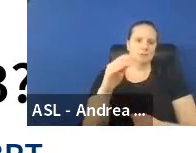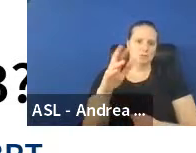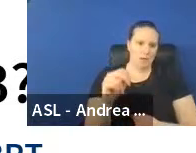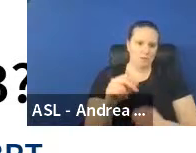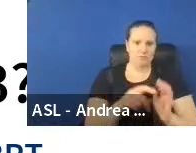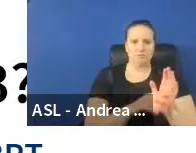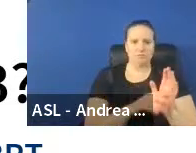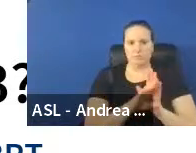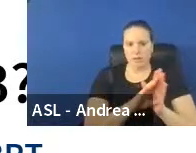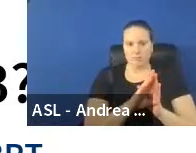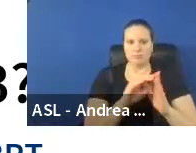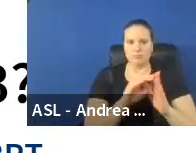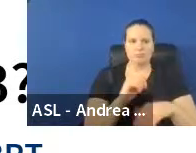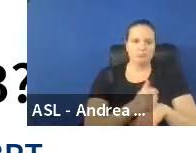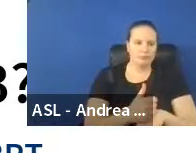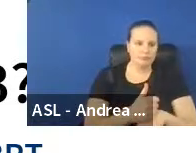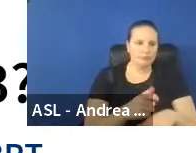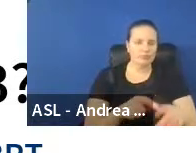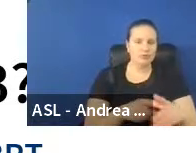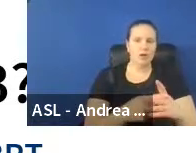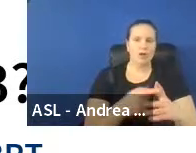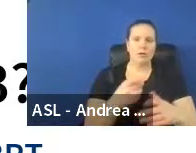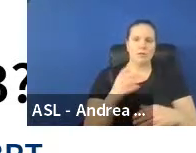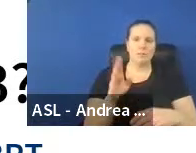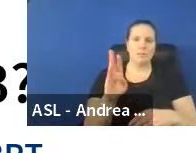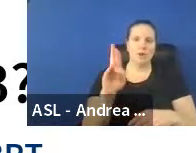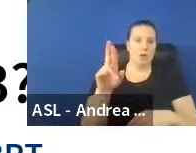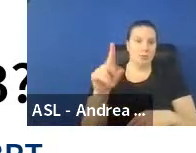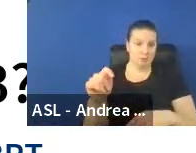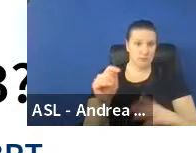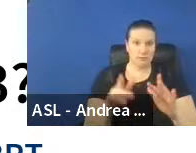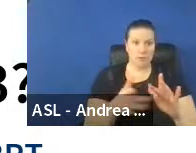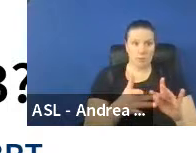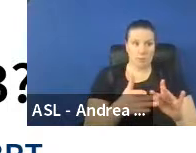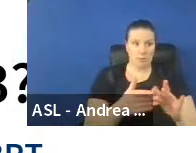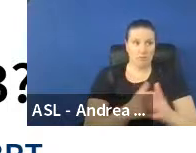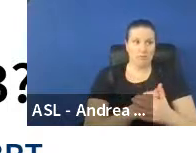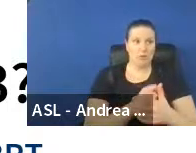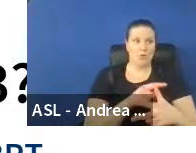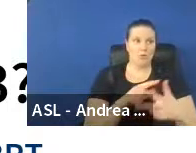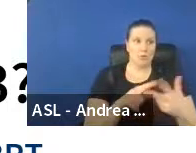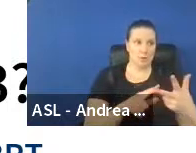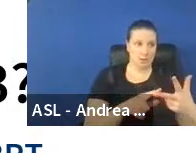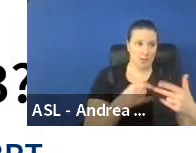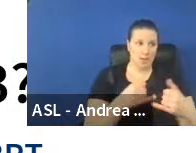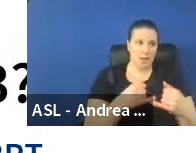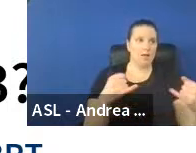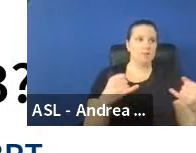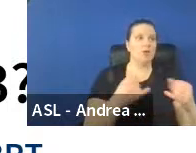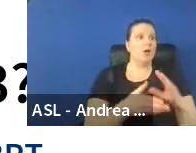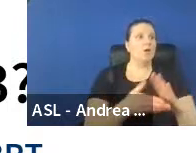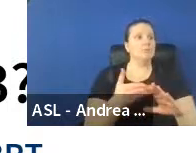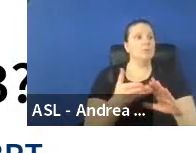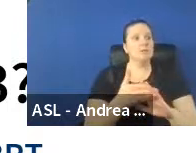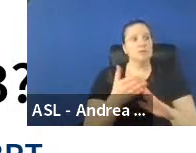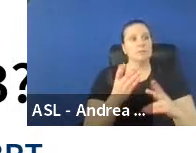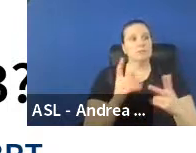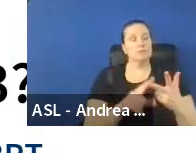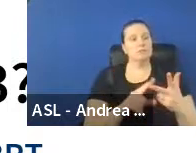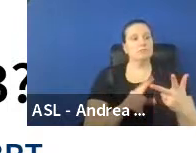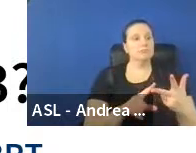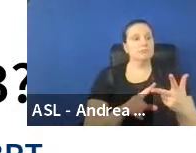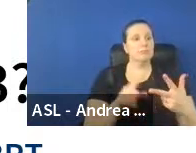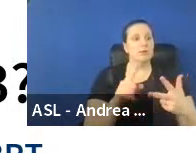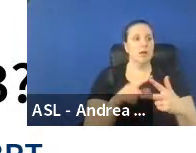begun implementation of their Vine BRT network. And that includes 3 lines, one that's in operation, one that is currently